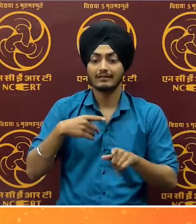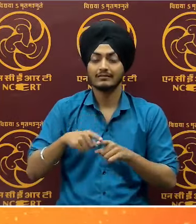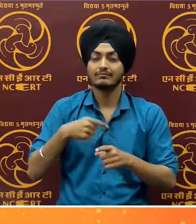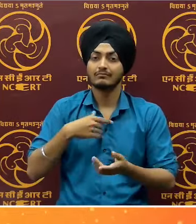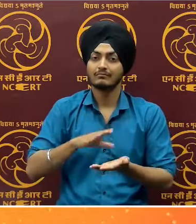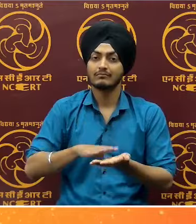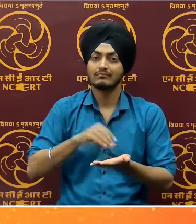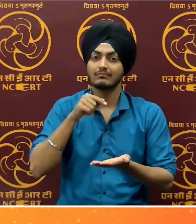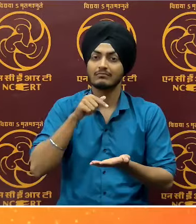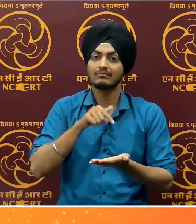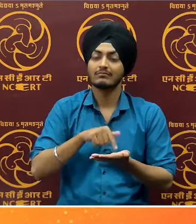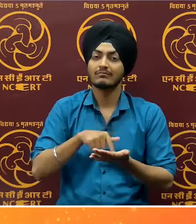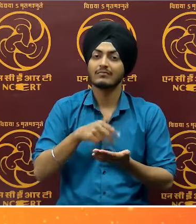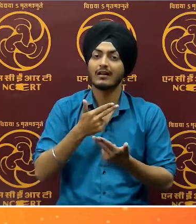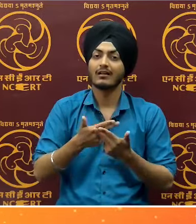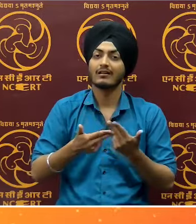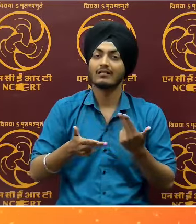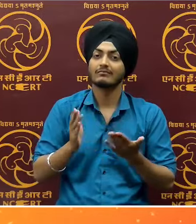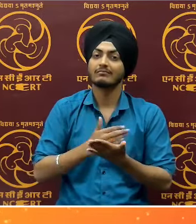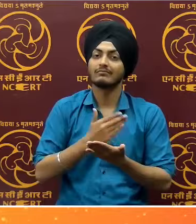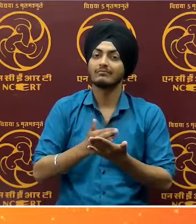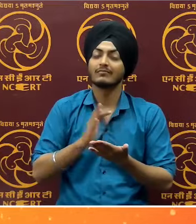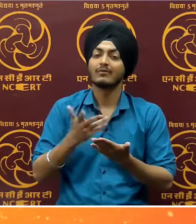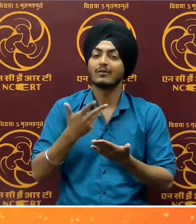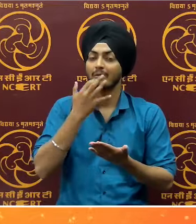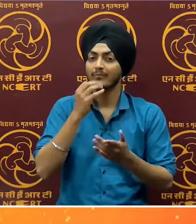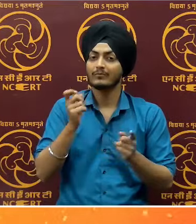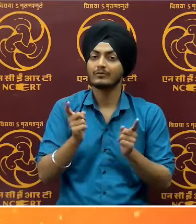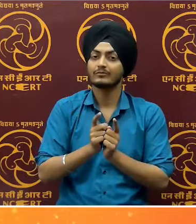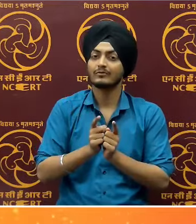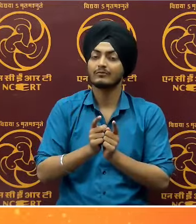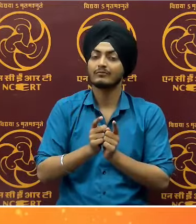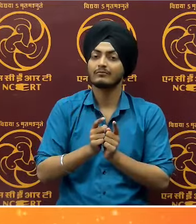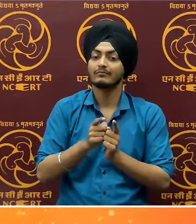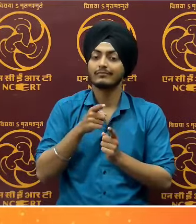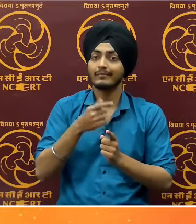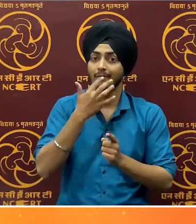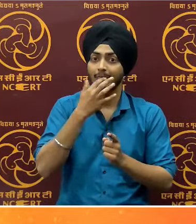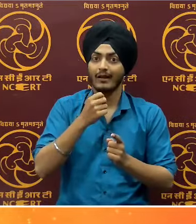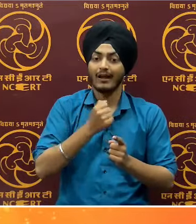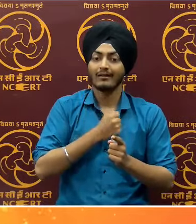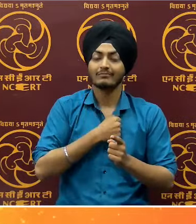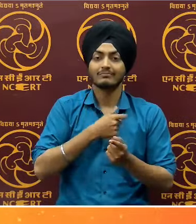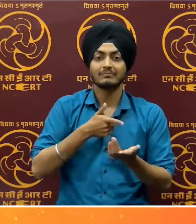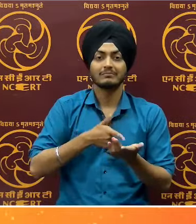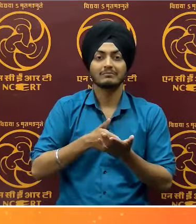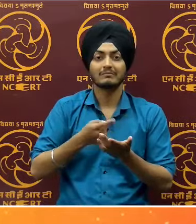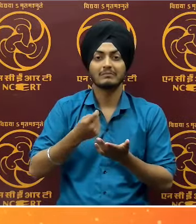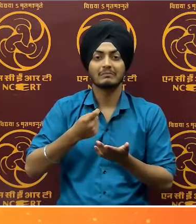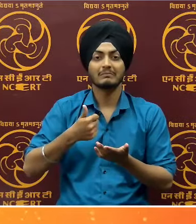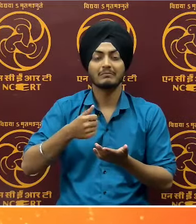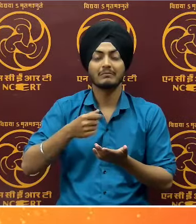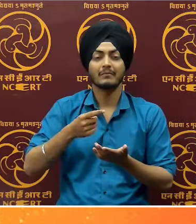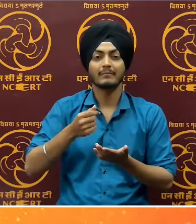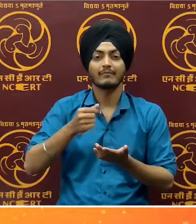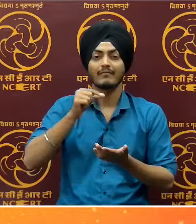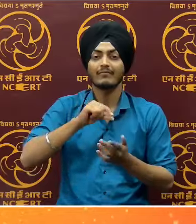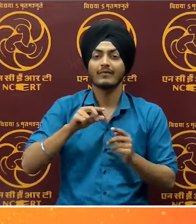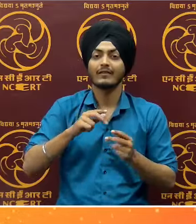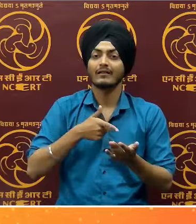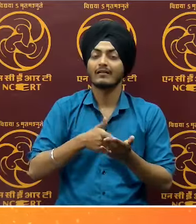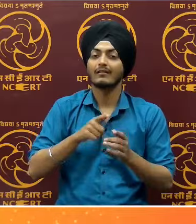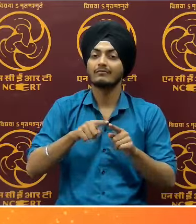something from this particular lesson, what would that be? This particular rural development setup of India, what does it teaches